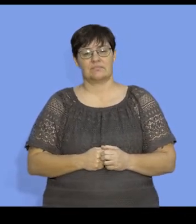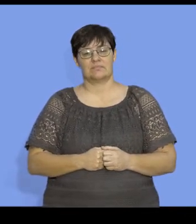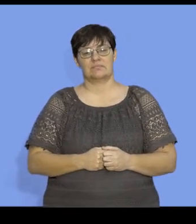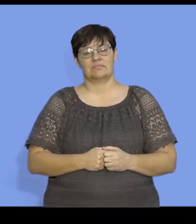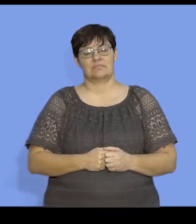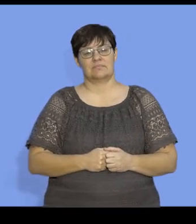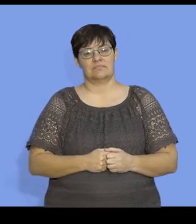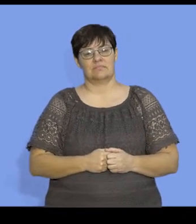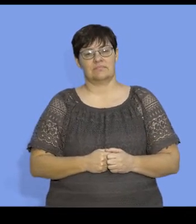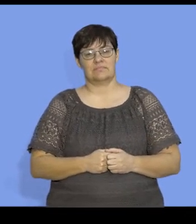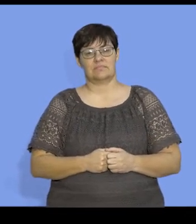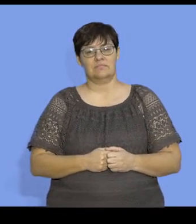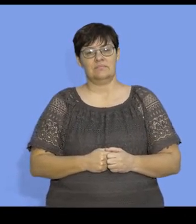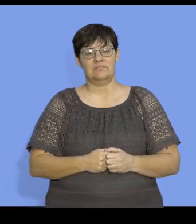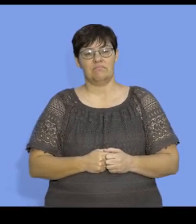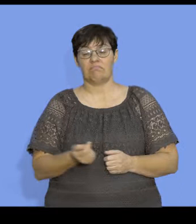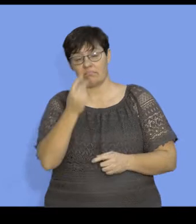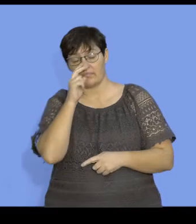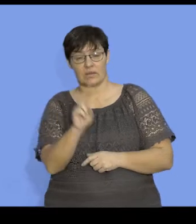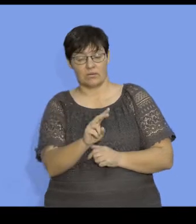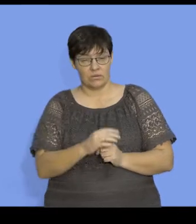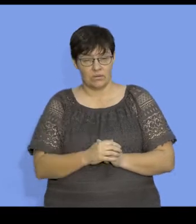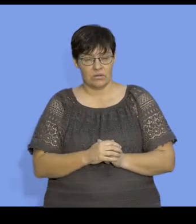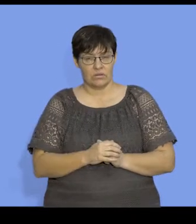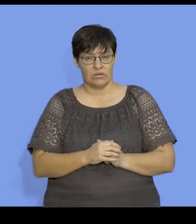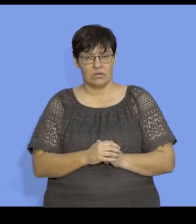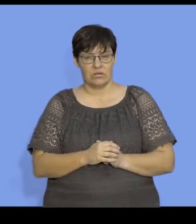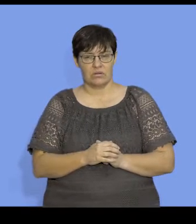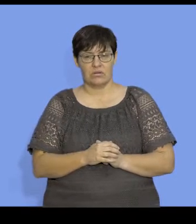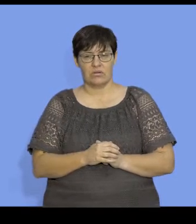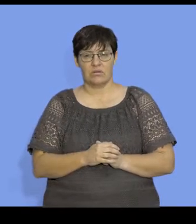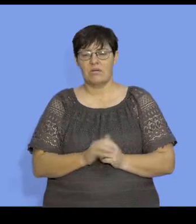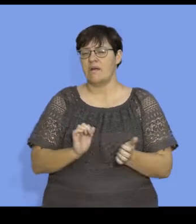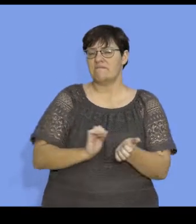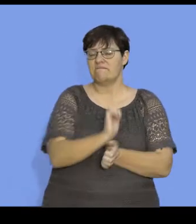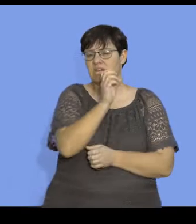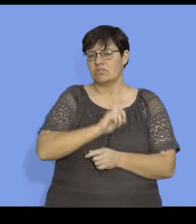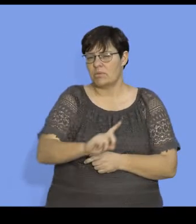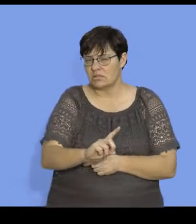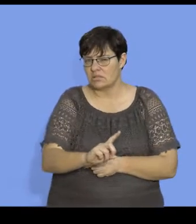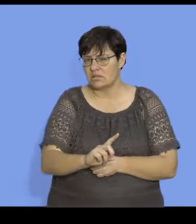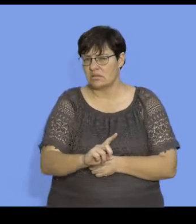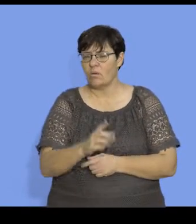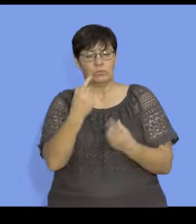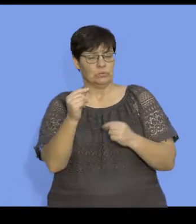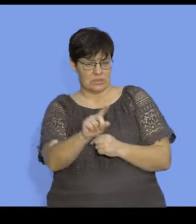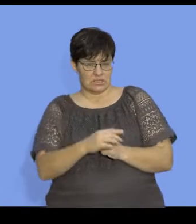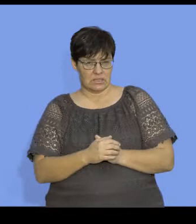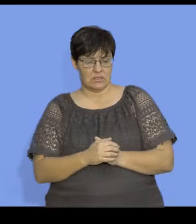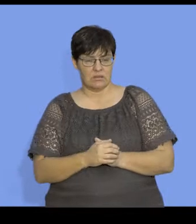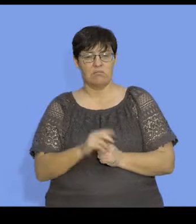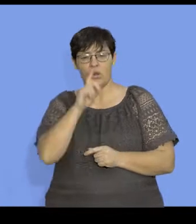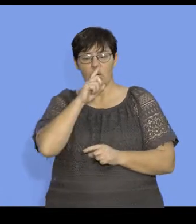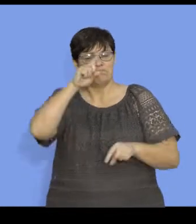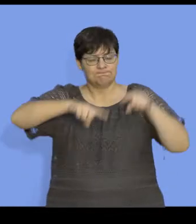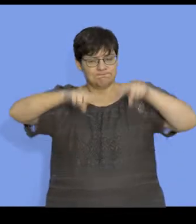If you look at your deposits, your fixed deposits, again, what are we doing here, guys? We're looking at all the